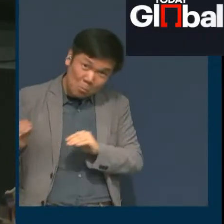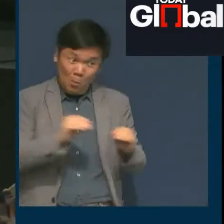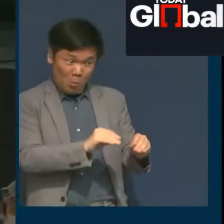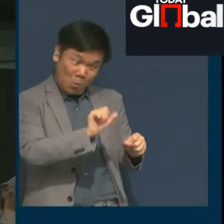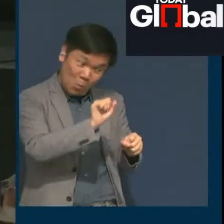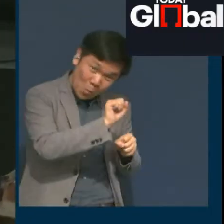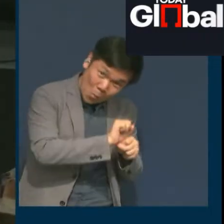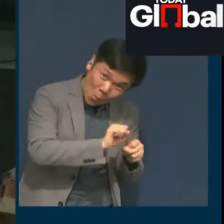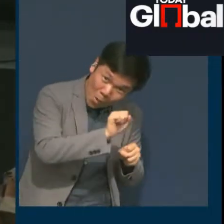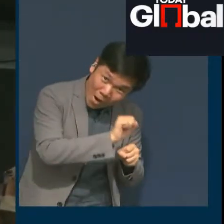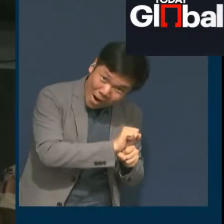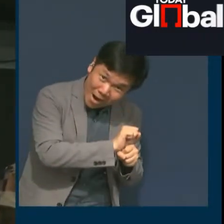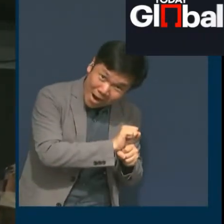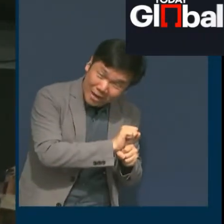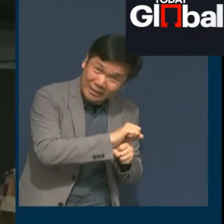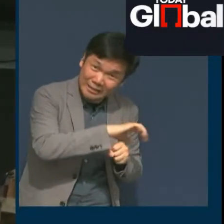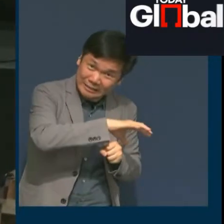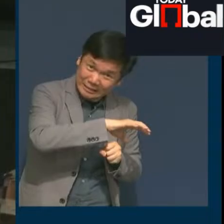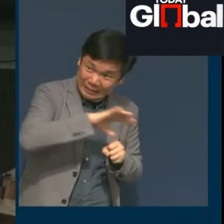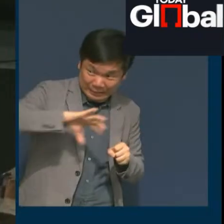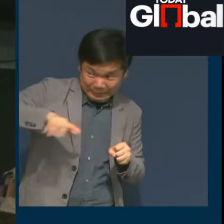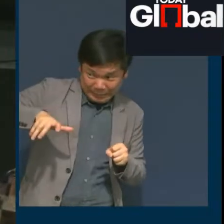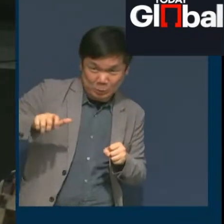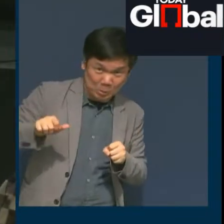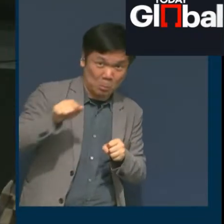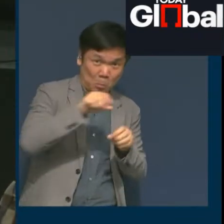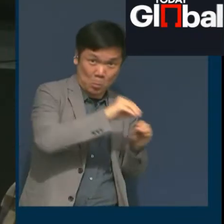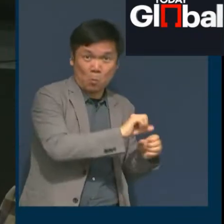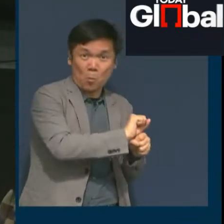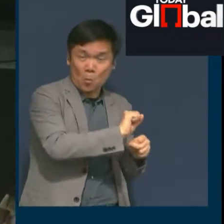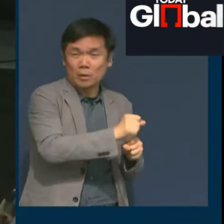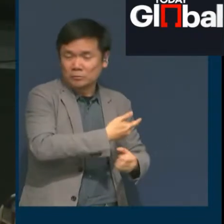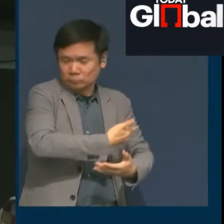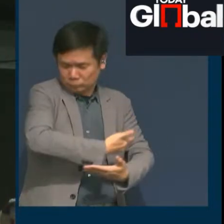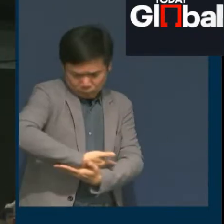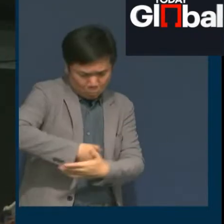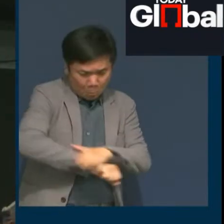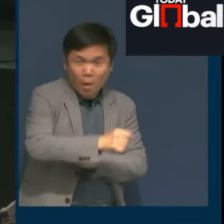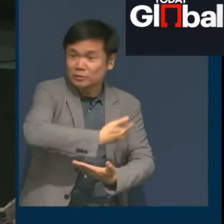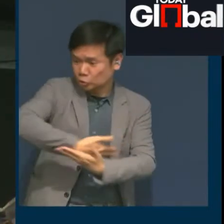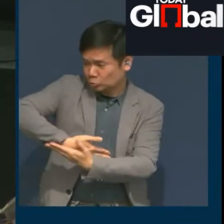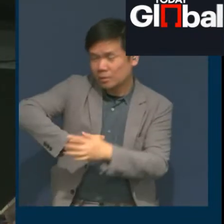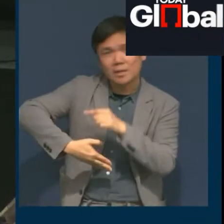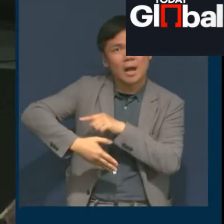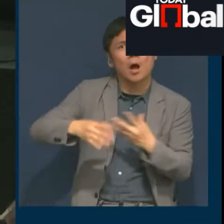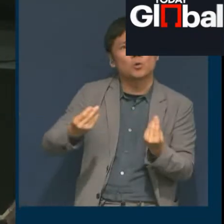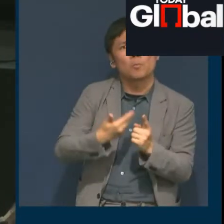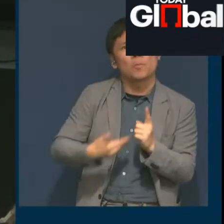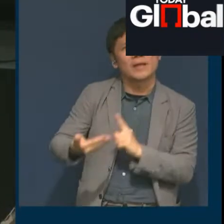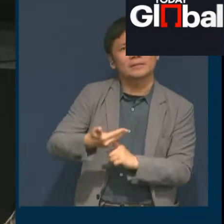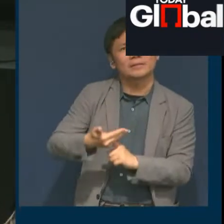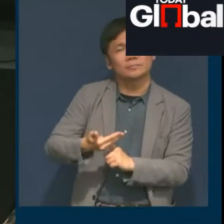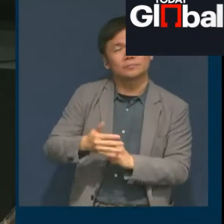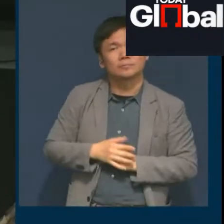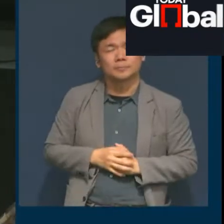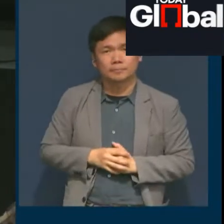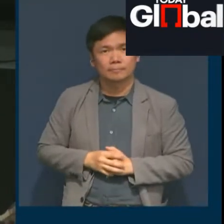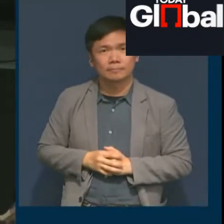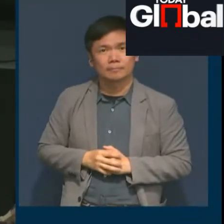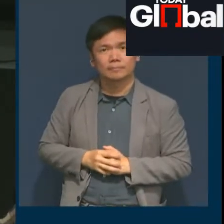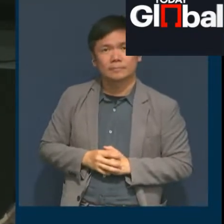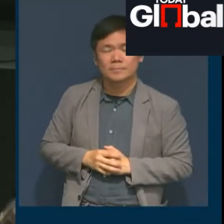children, in terms of employment and social protection? Now, in your replies to the list